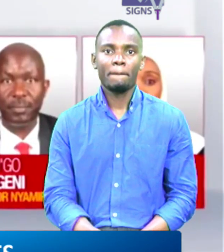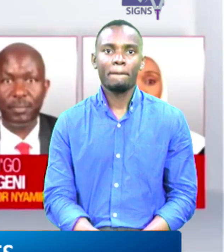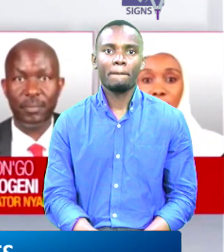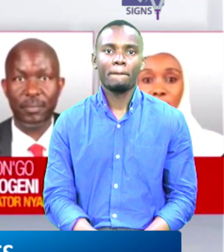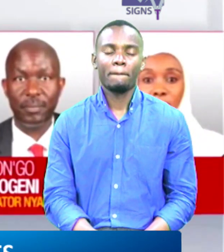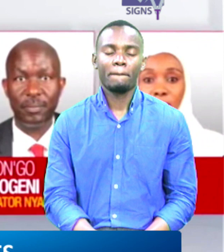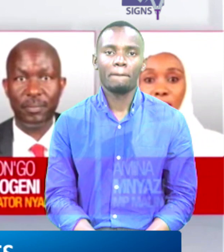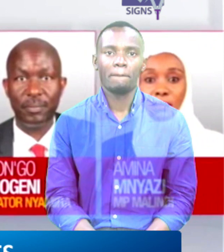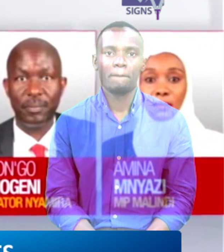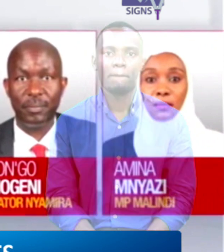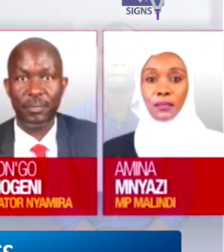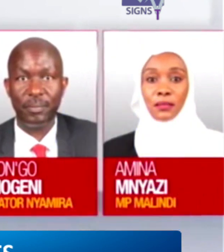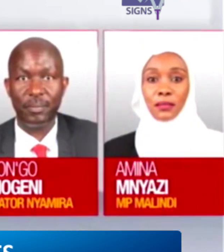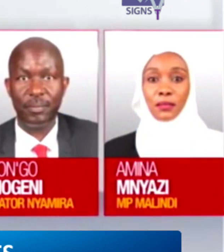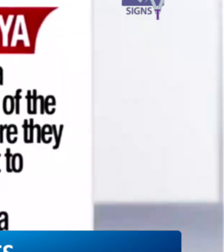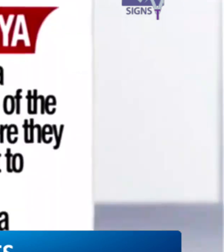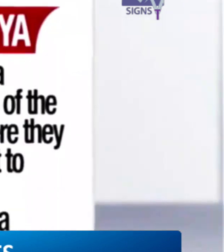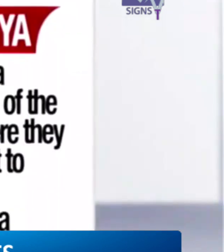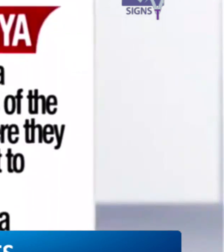that